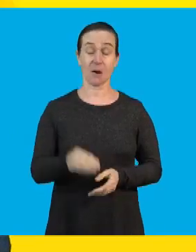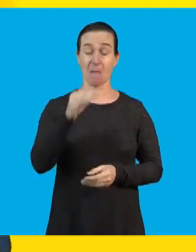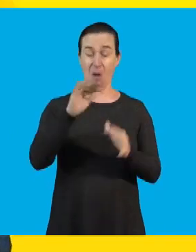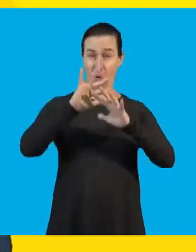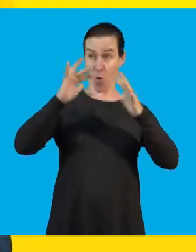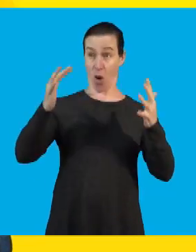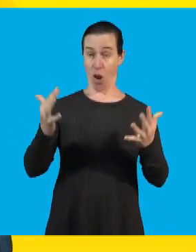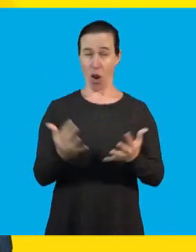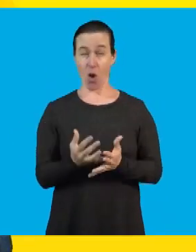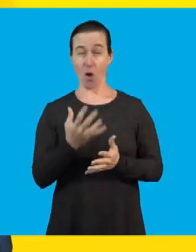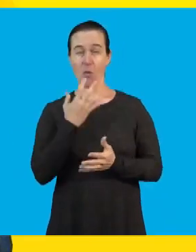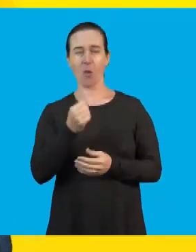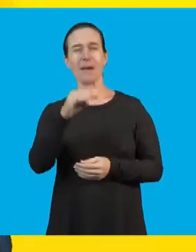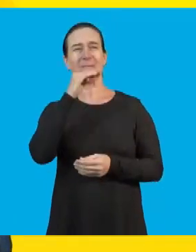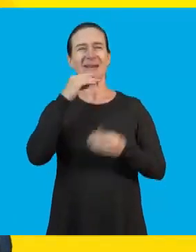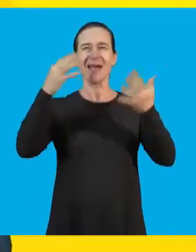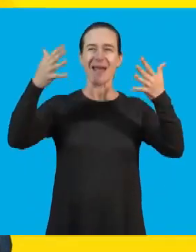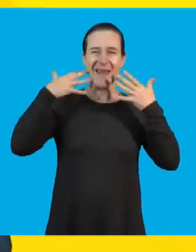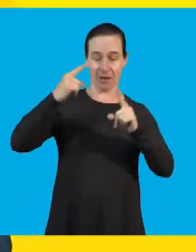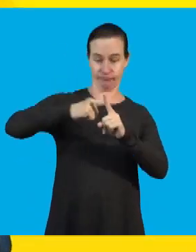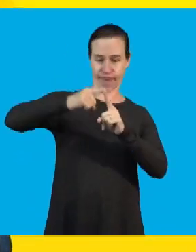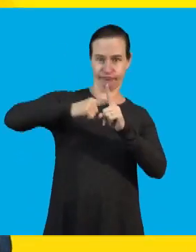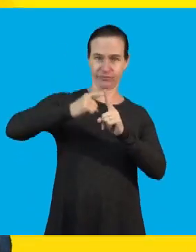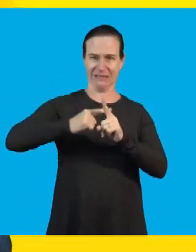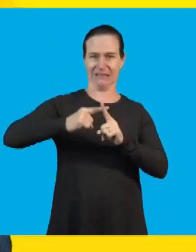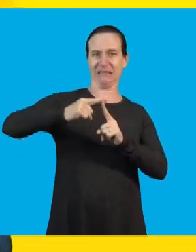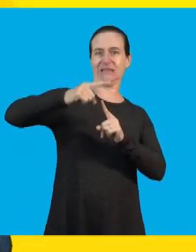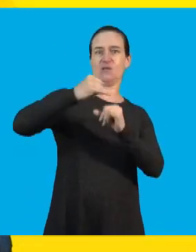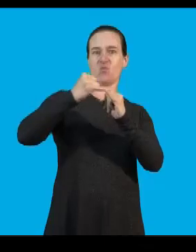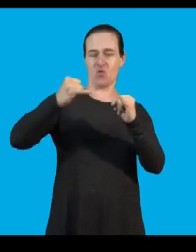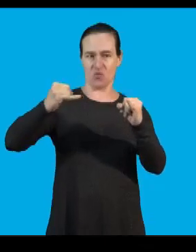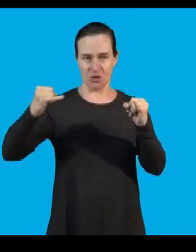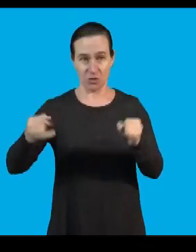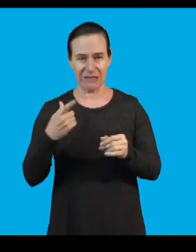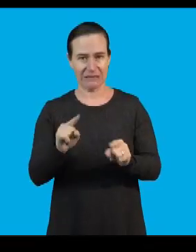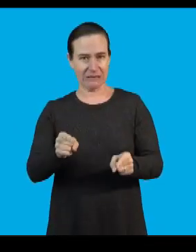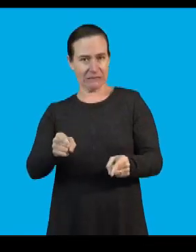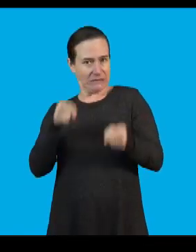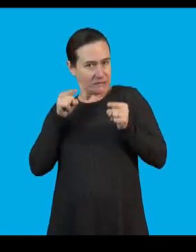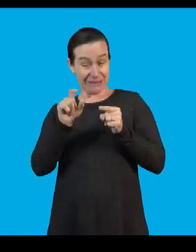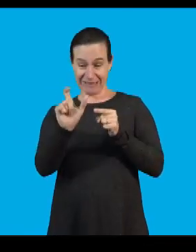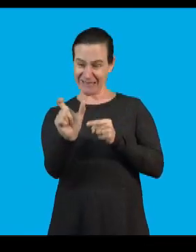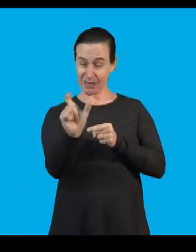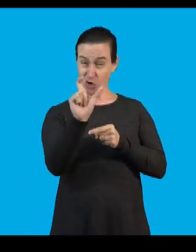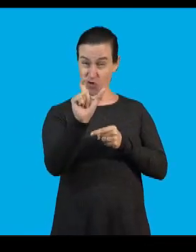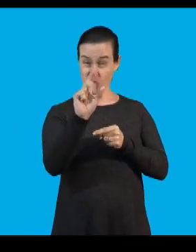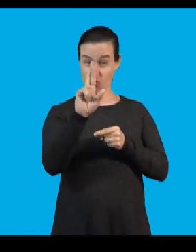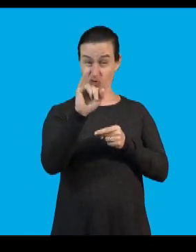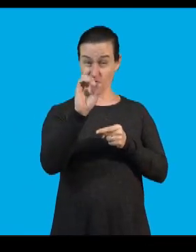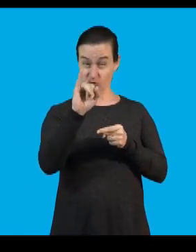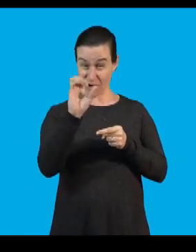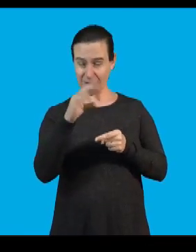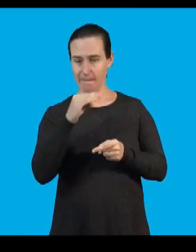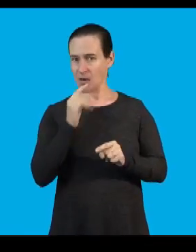there. So global warming, remember, it's your air temperature rising. Crisis, it says there's danger, there's a red